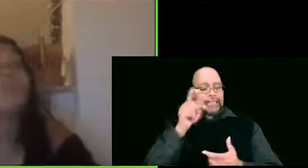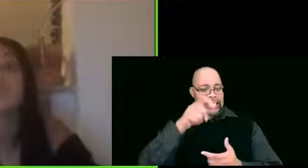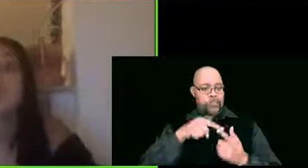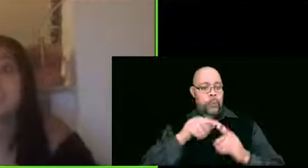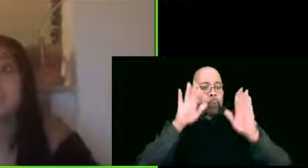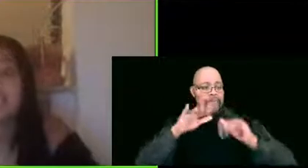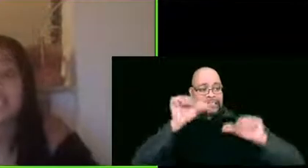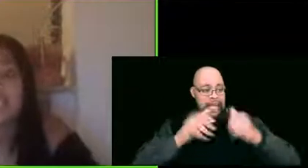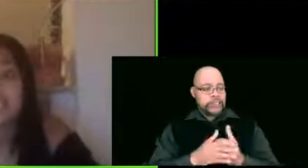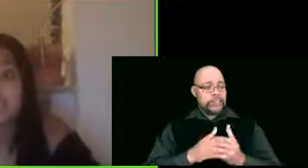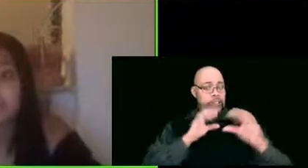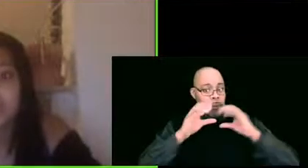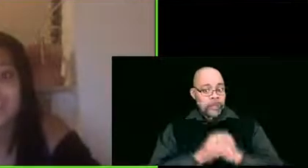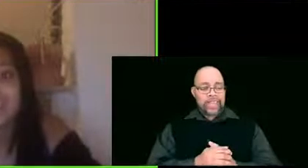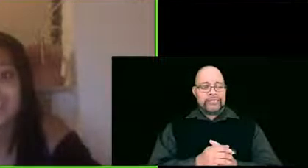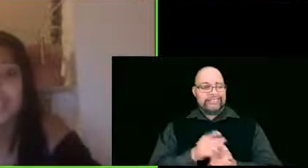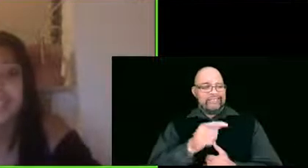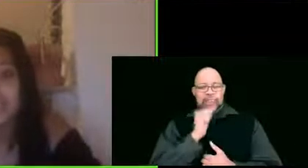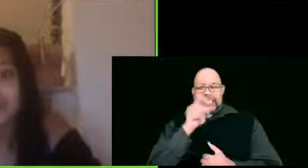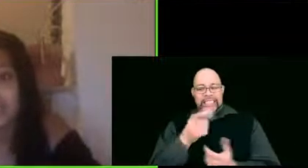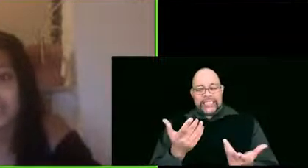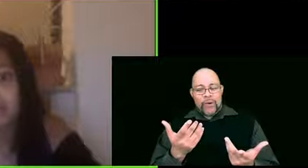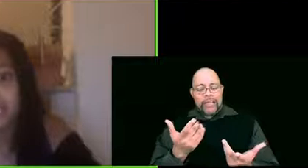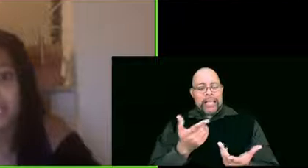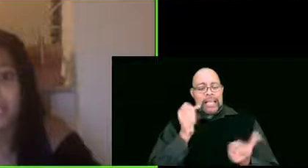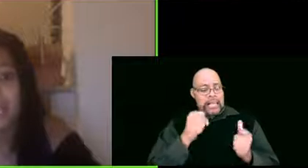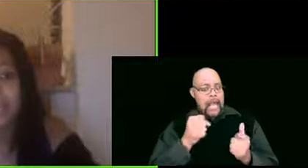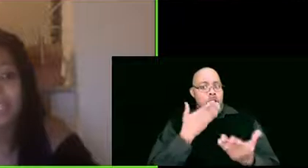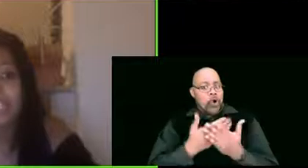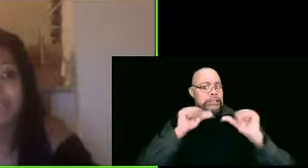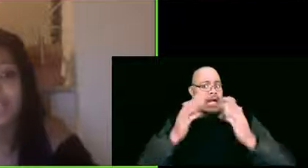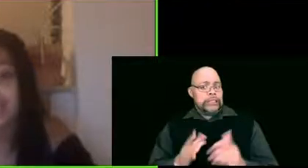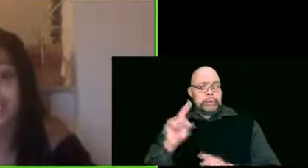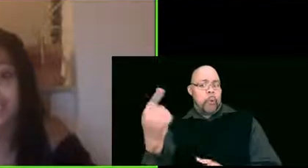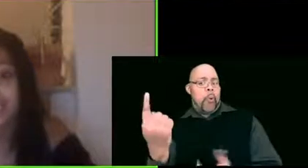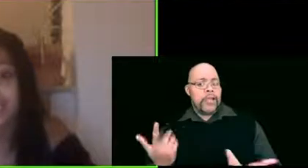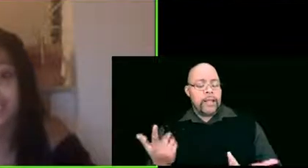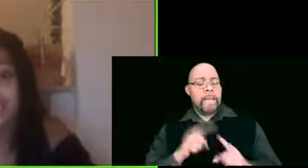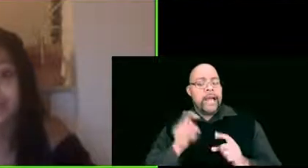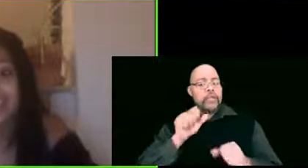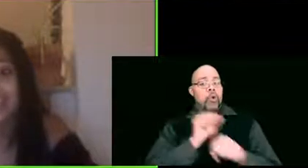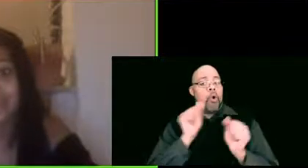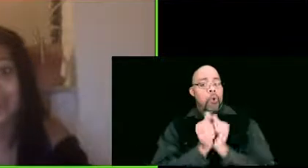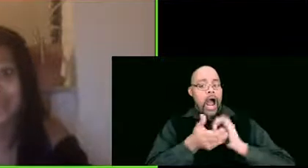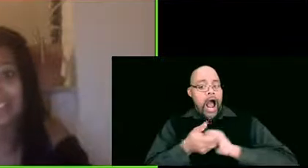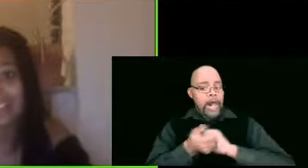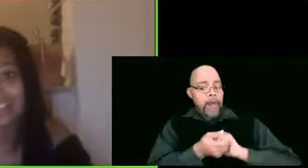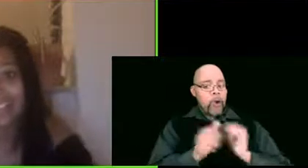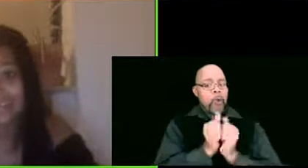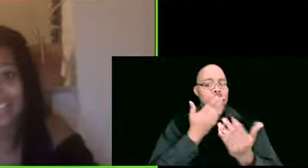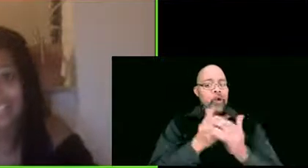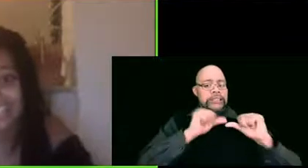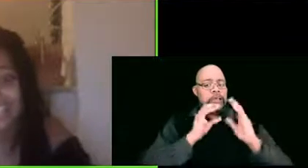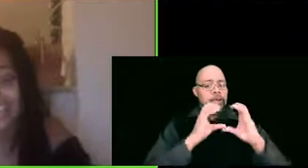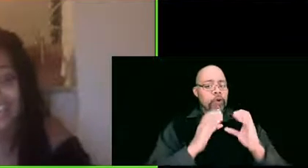scientists and we tell them that they need to be fantastic science communicators. They don't necessarily. They can be just a fantastic scientist, but they need to work with a great